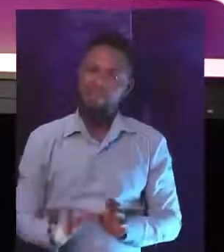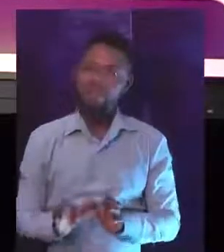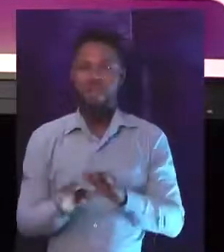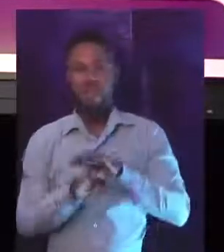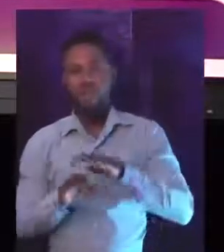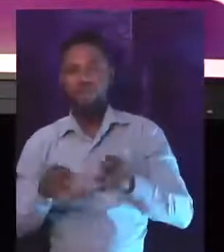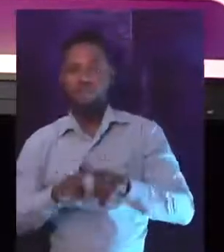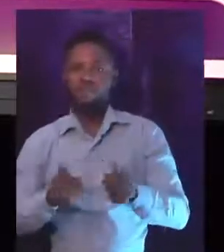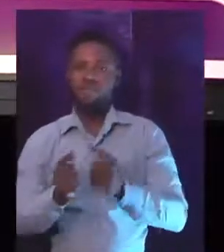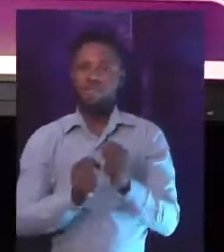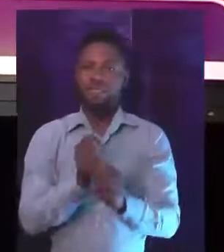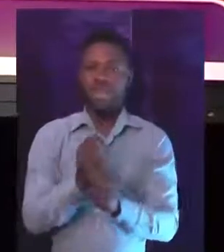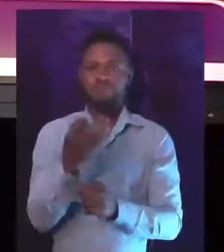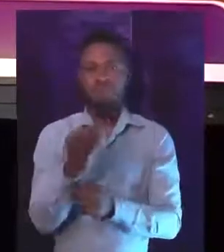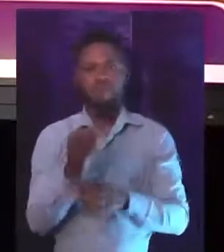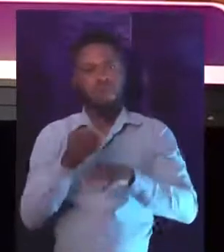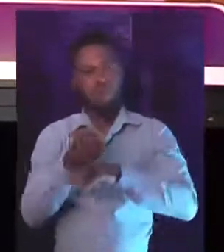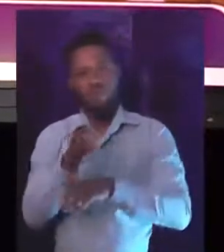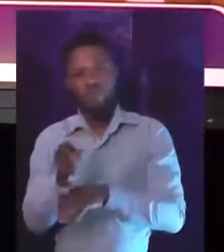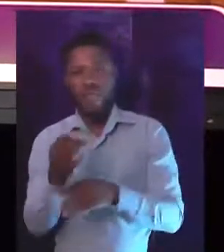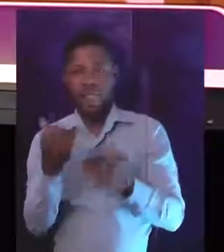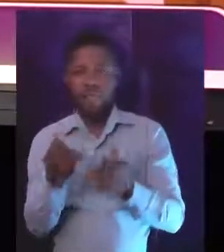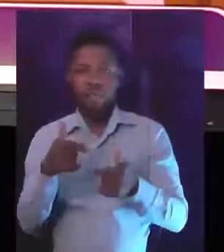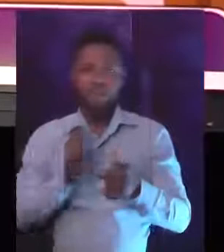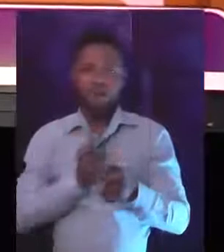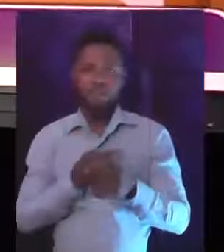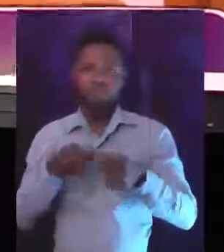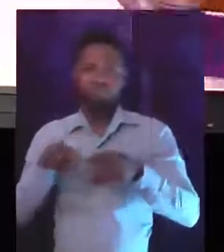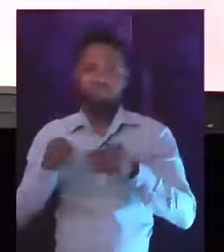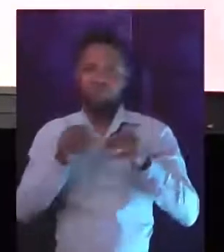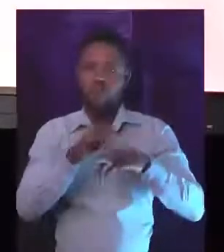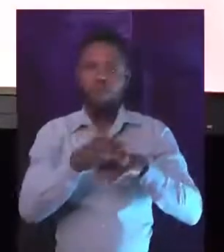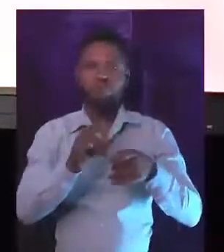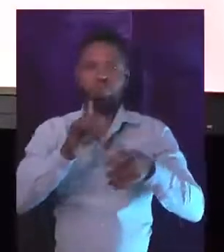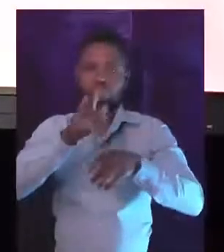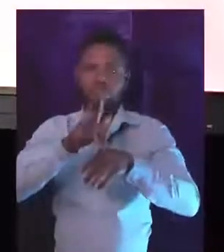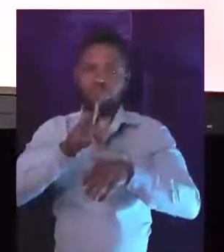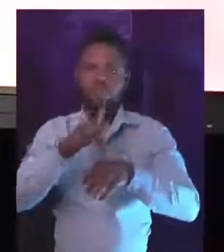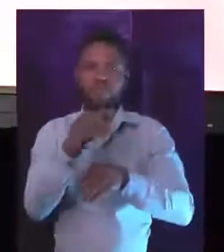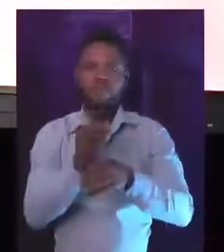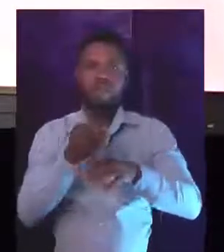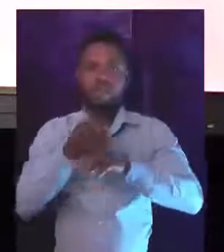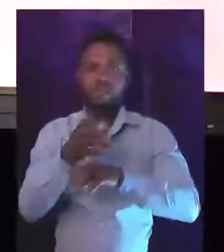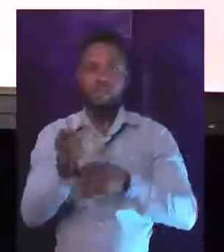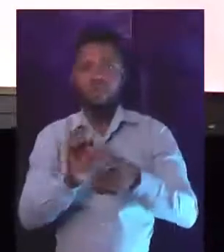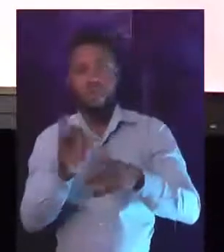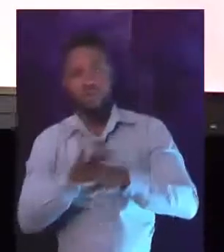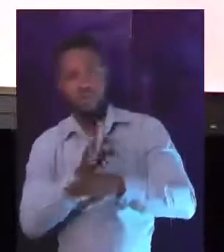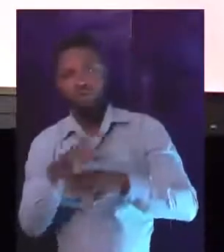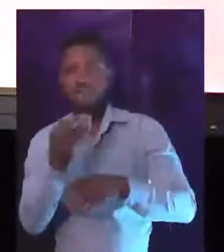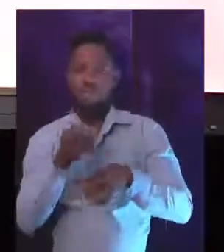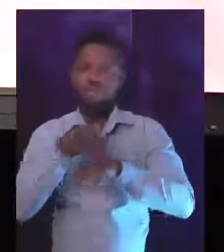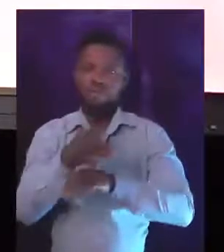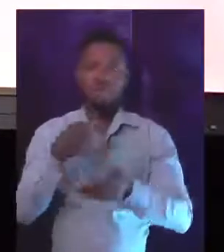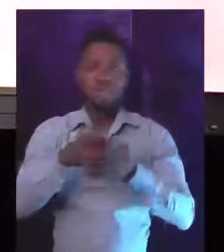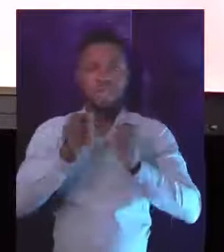activities under different types of forces. Now let's move on to effect of force. The